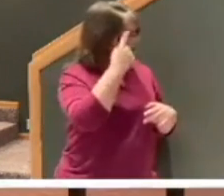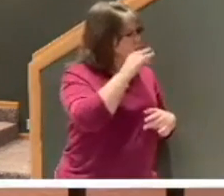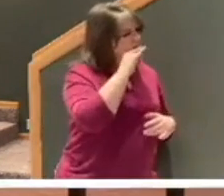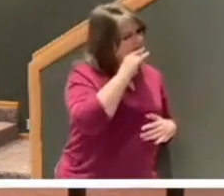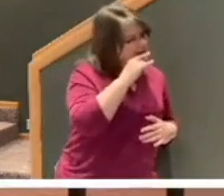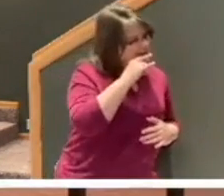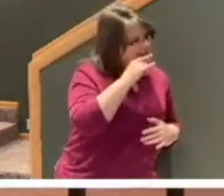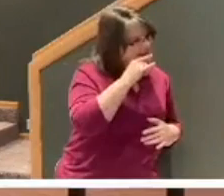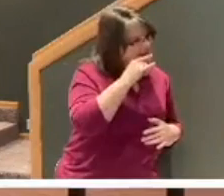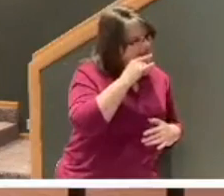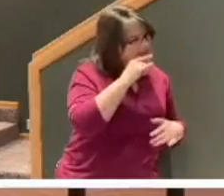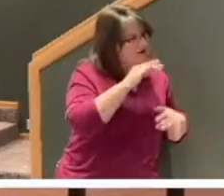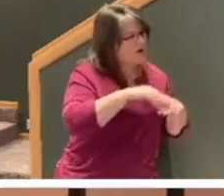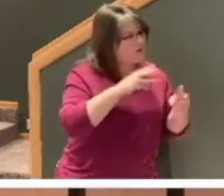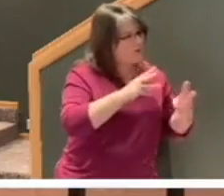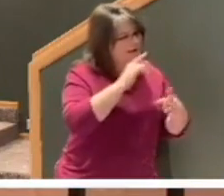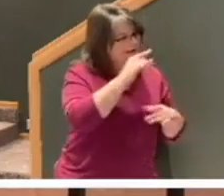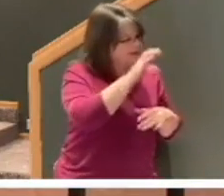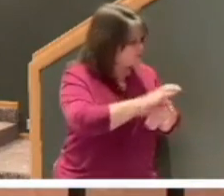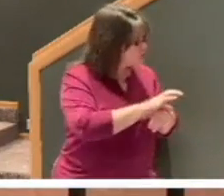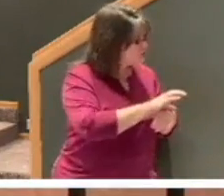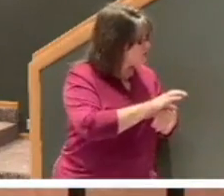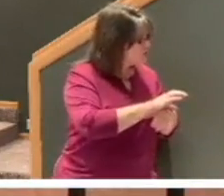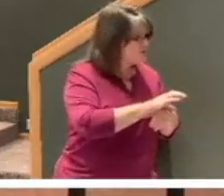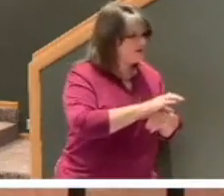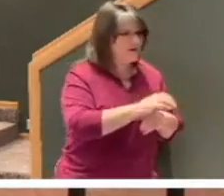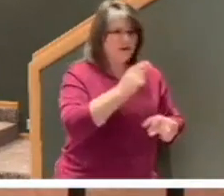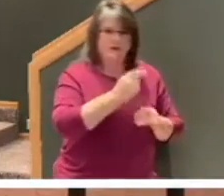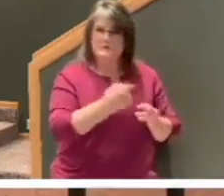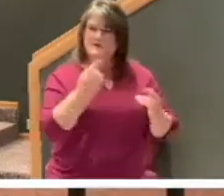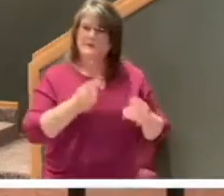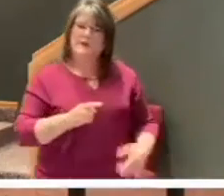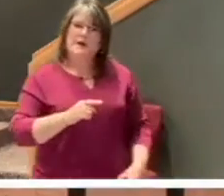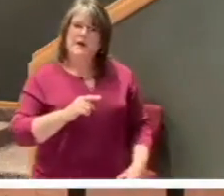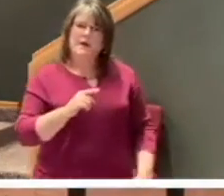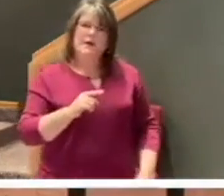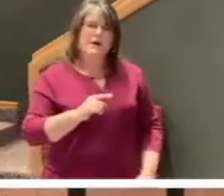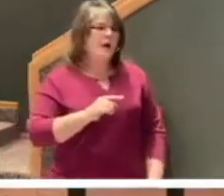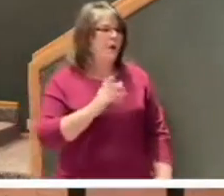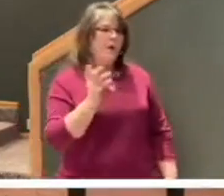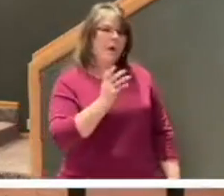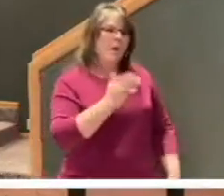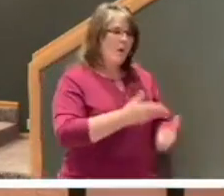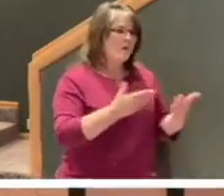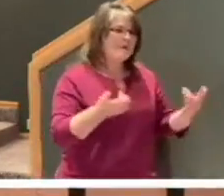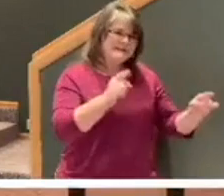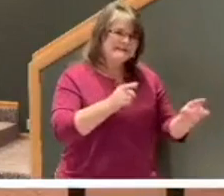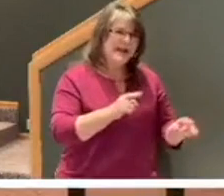kids on the way to kids' church. You just come in and be like, ooh, things happened, yay.